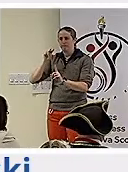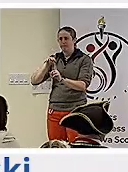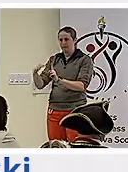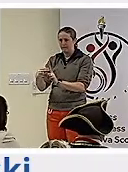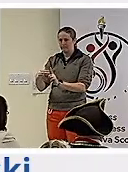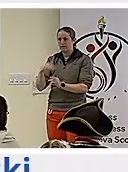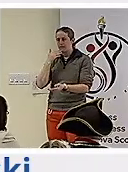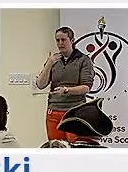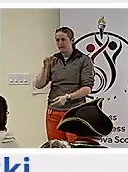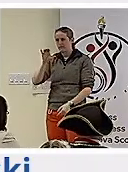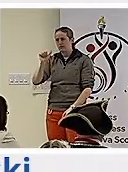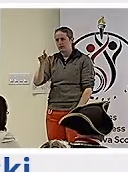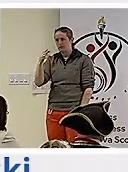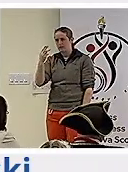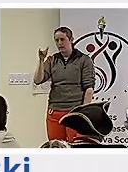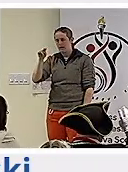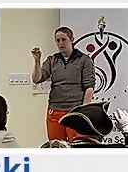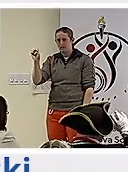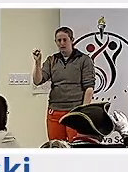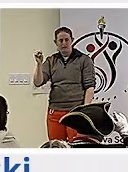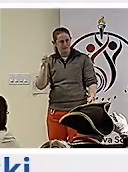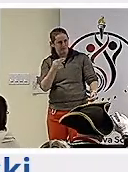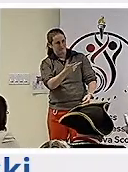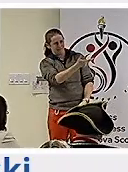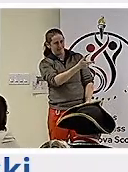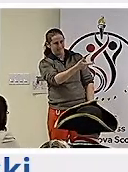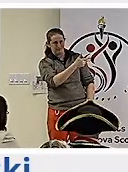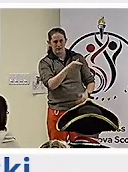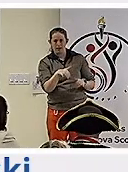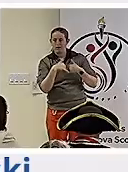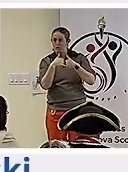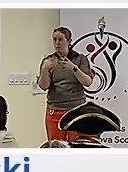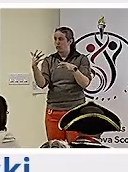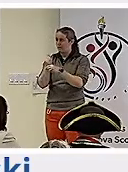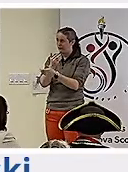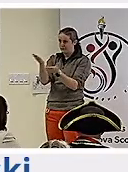Catherine, Taylor, Aria, and all our award recipients,